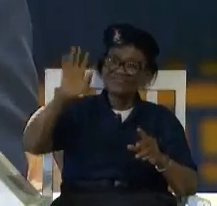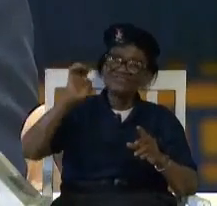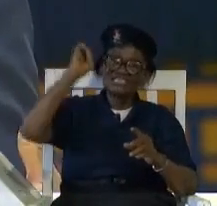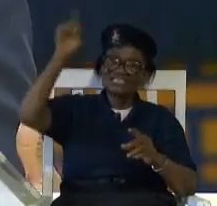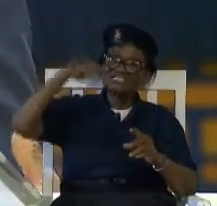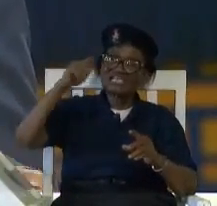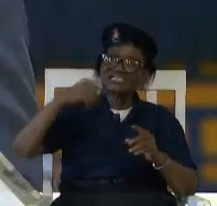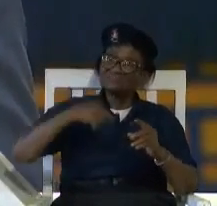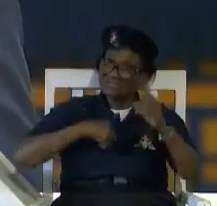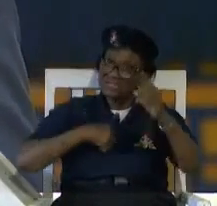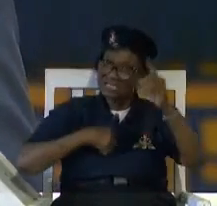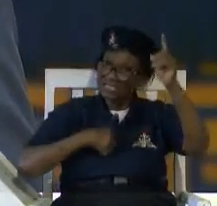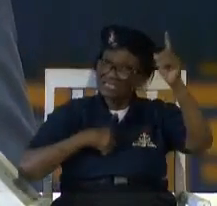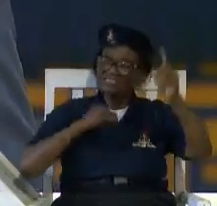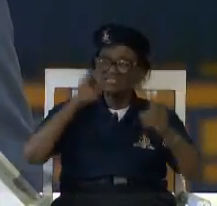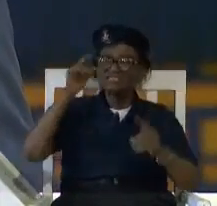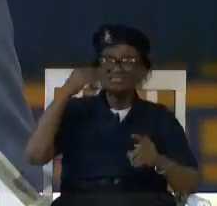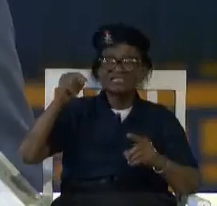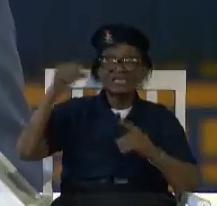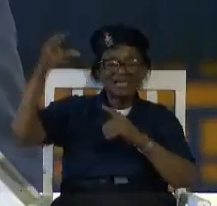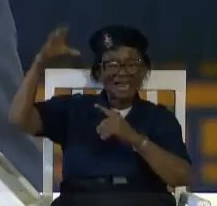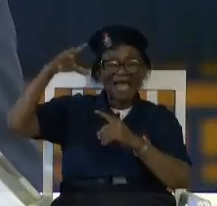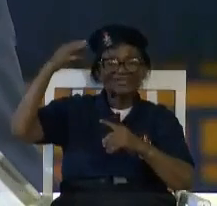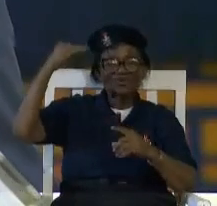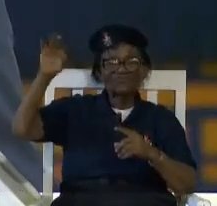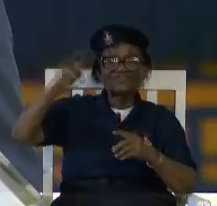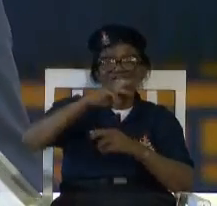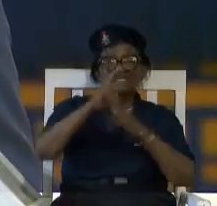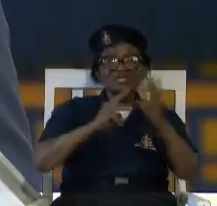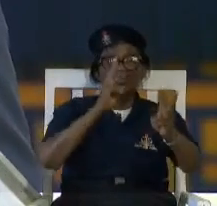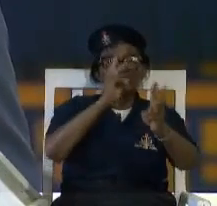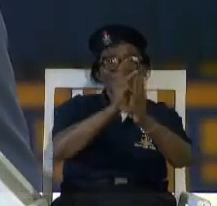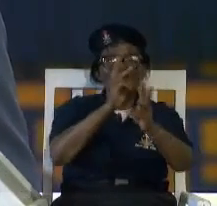light of the world.